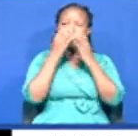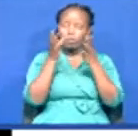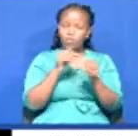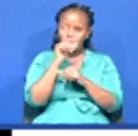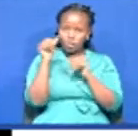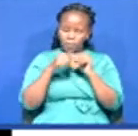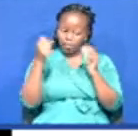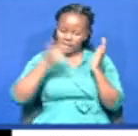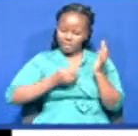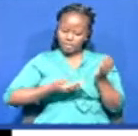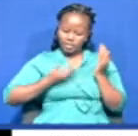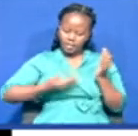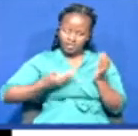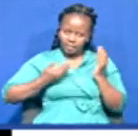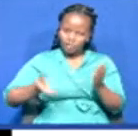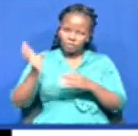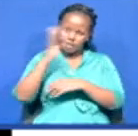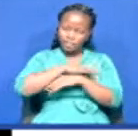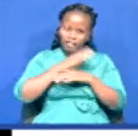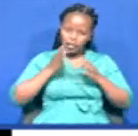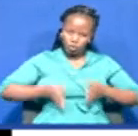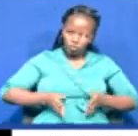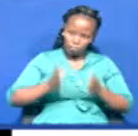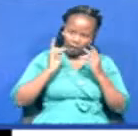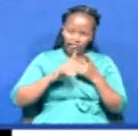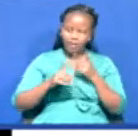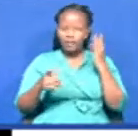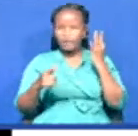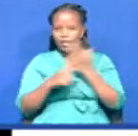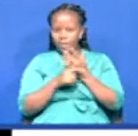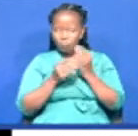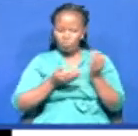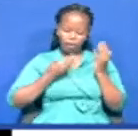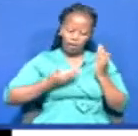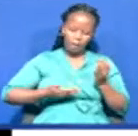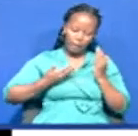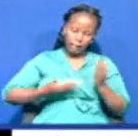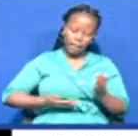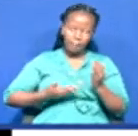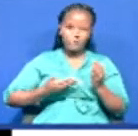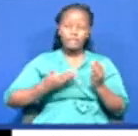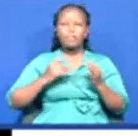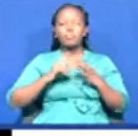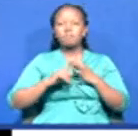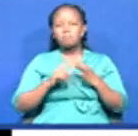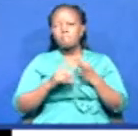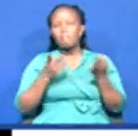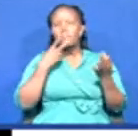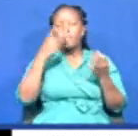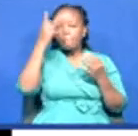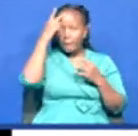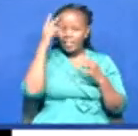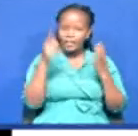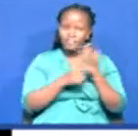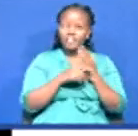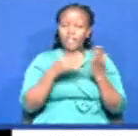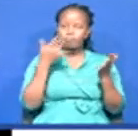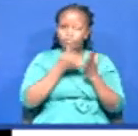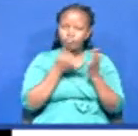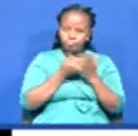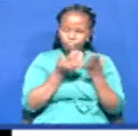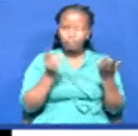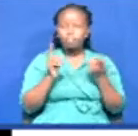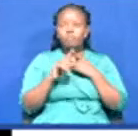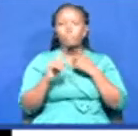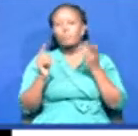the date of birth, the name of that particular child, the parents, the names of the parents as the mother, and